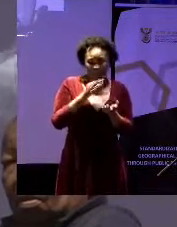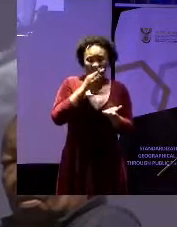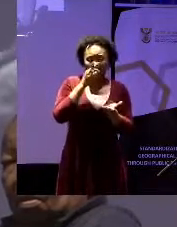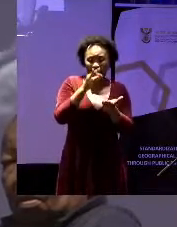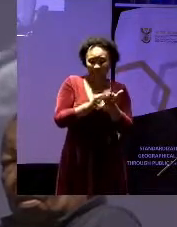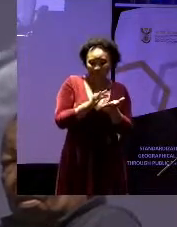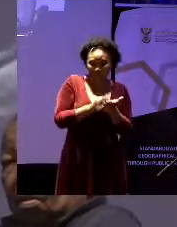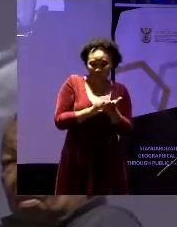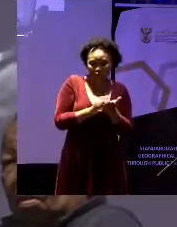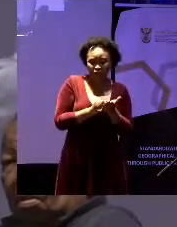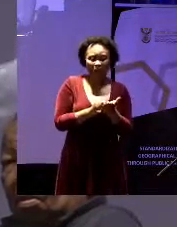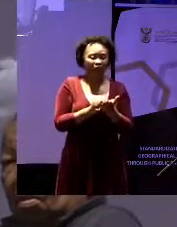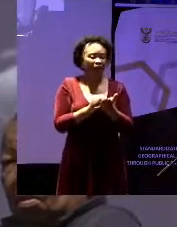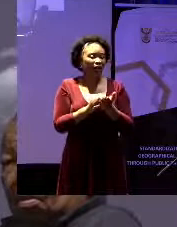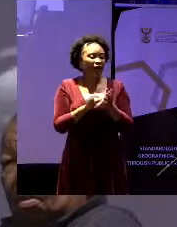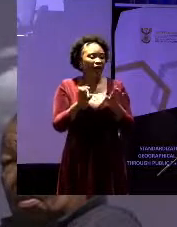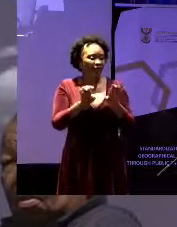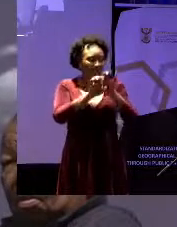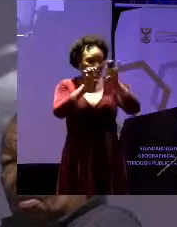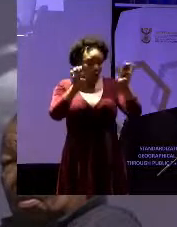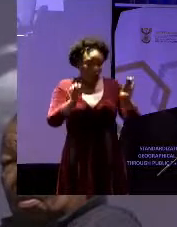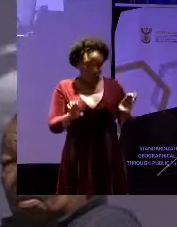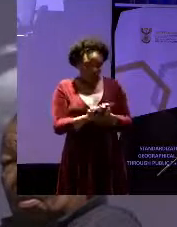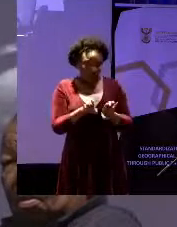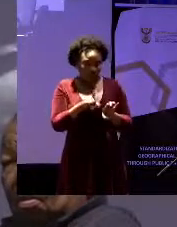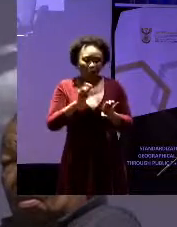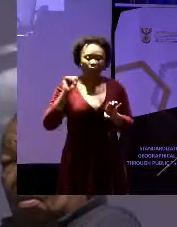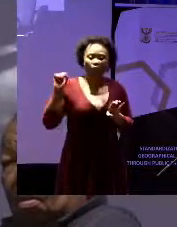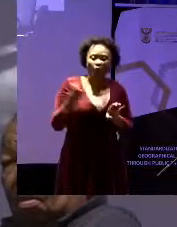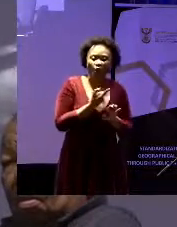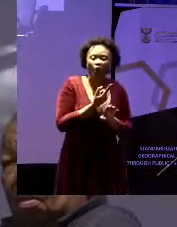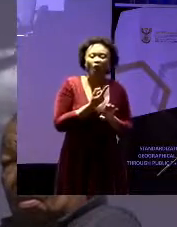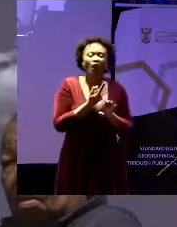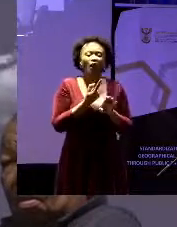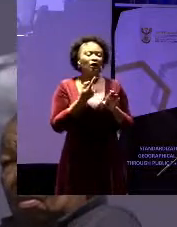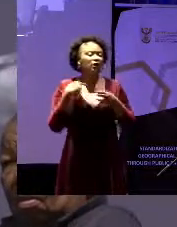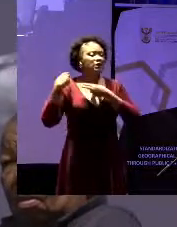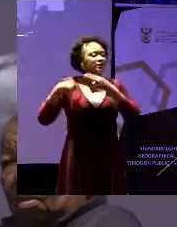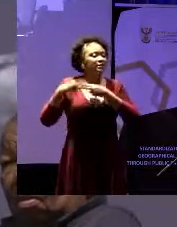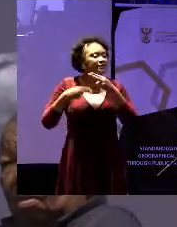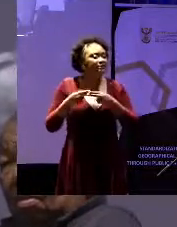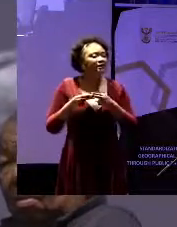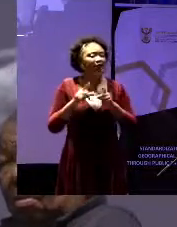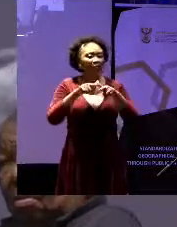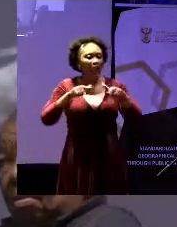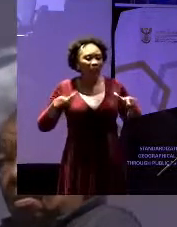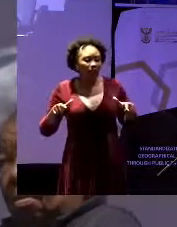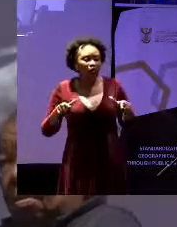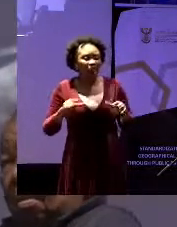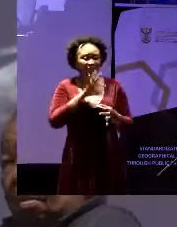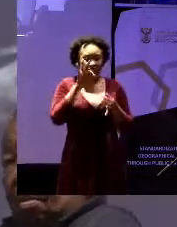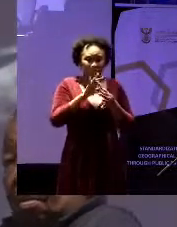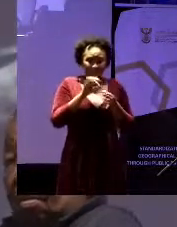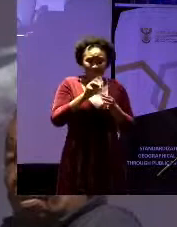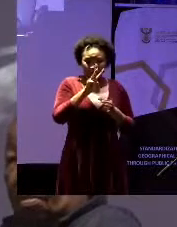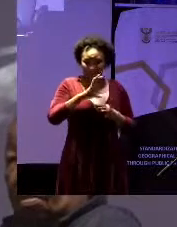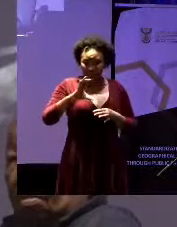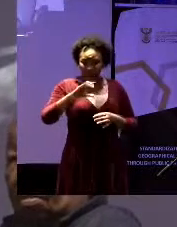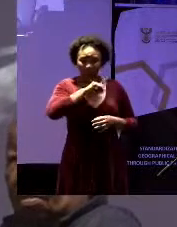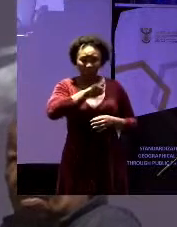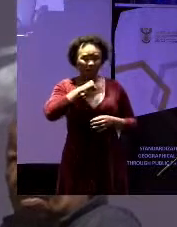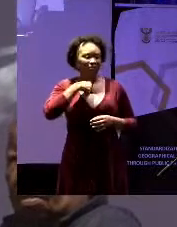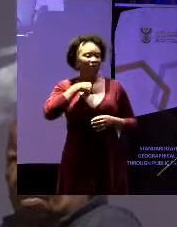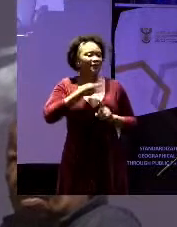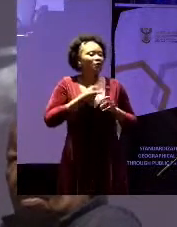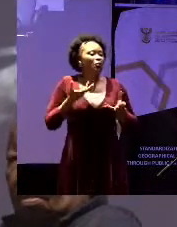all the indigenous languages, and also specifically for the Western Cape, because I'm coming from Pensa, the provincial